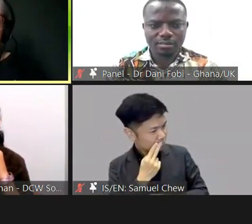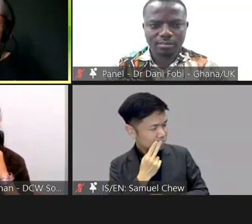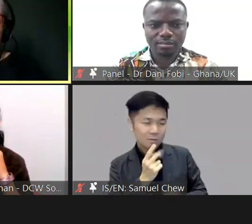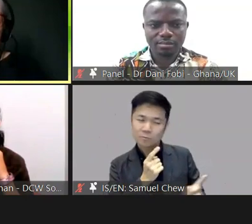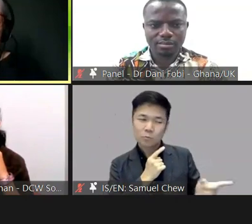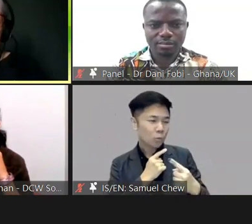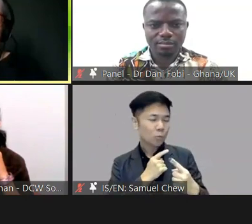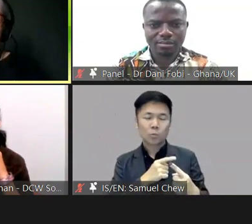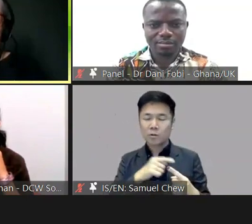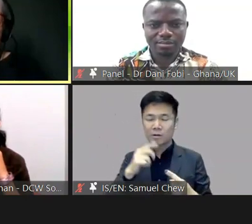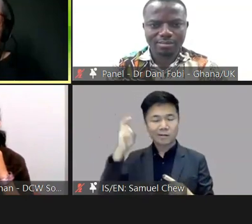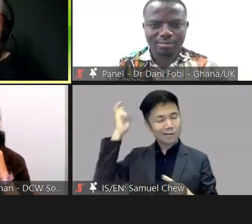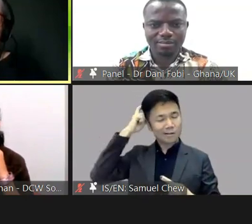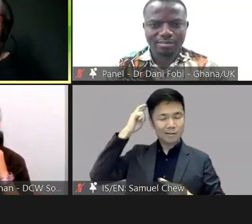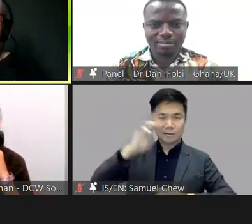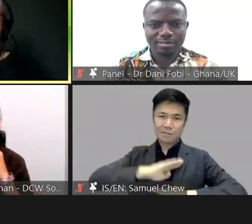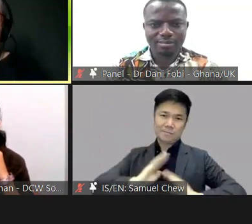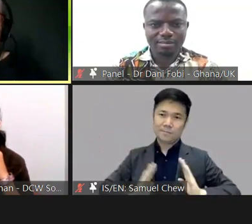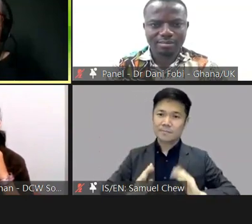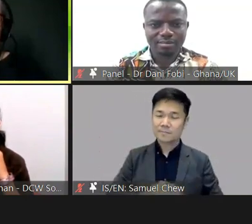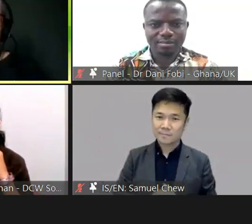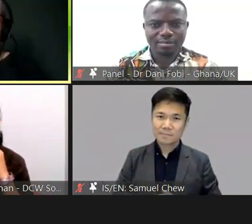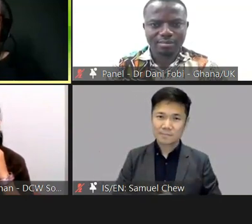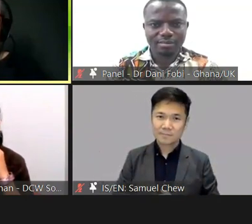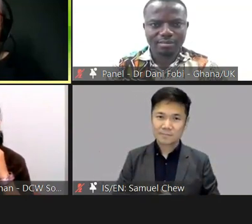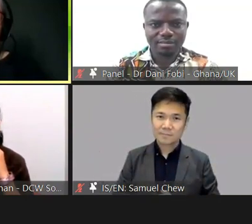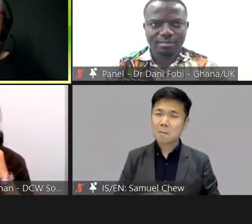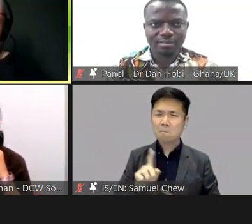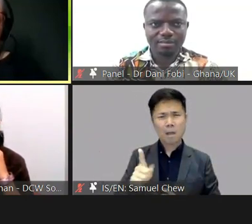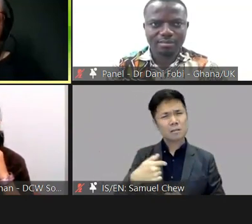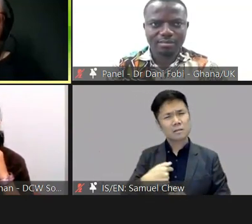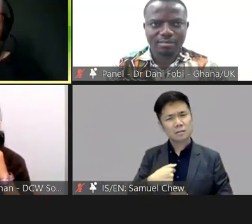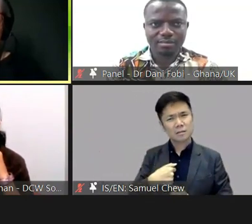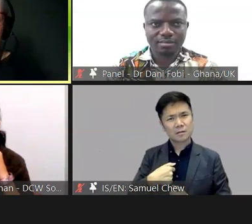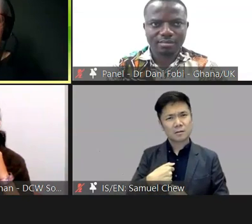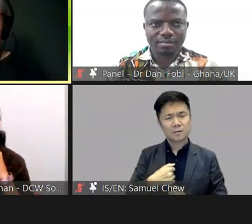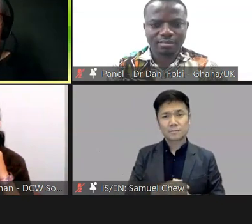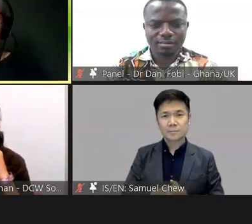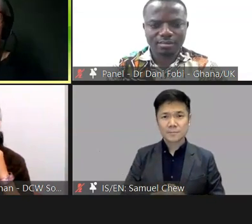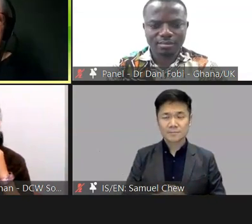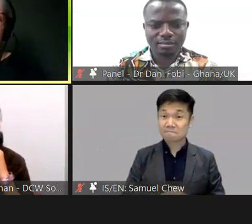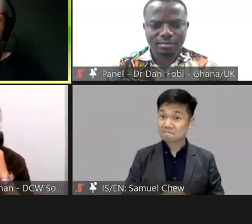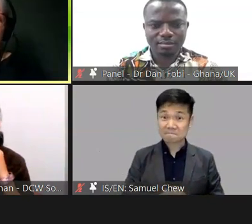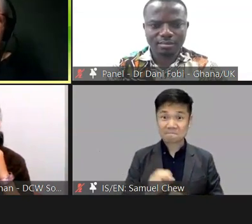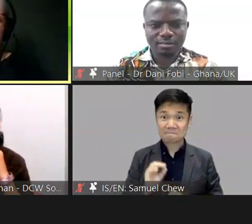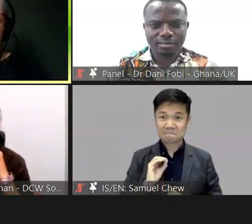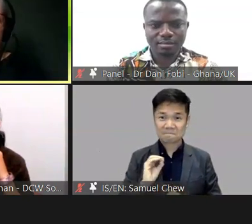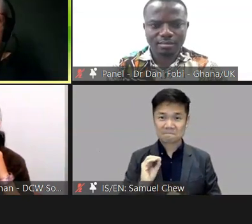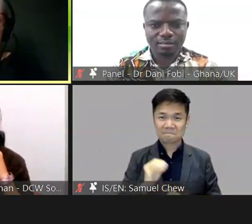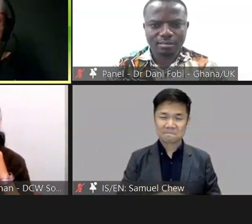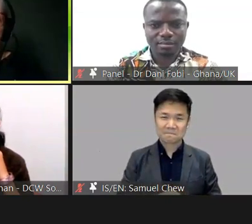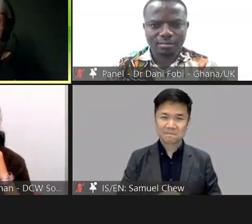an issue in a lot of the places where we work, where I think that is not really an